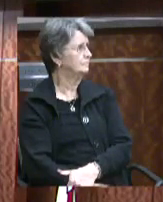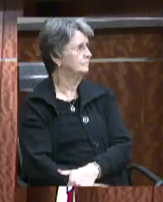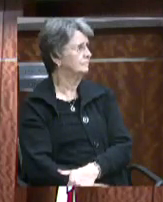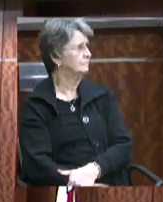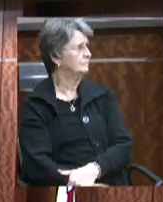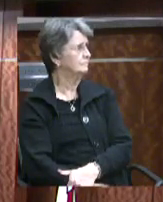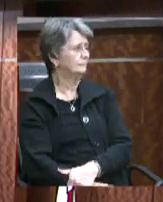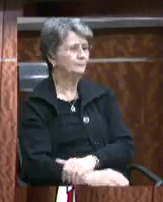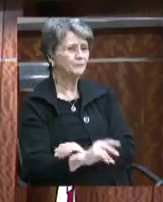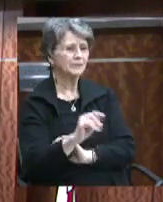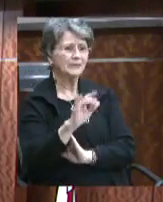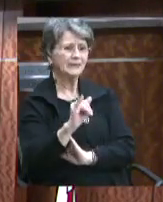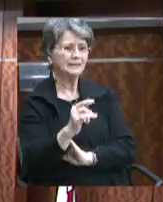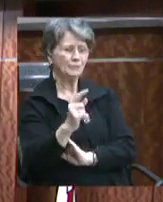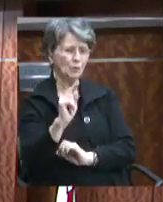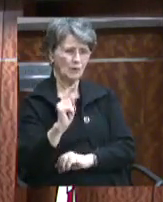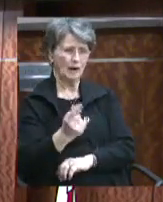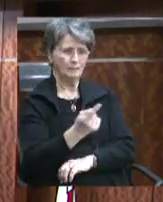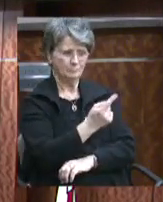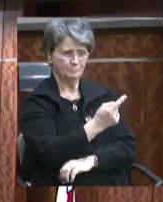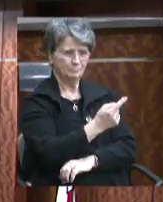Kathy, if you come forward, I appreciate it.